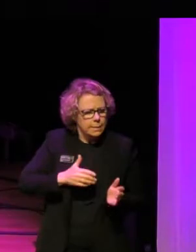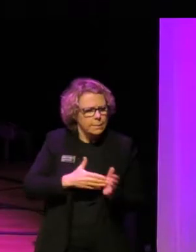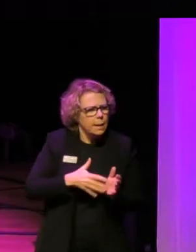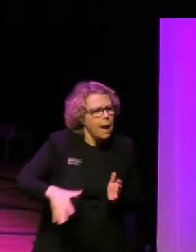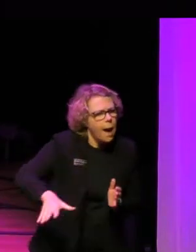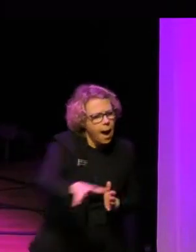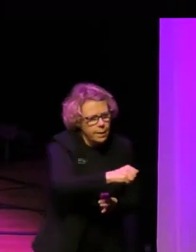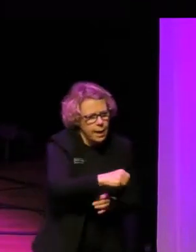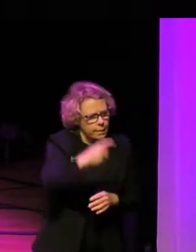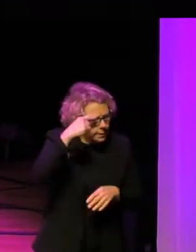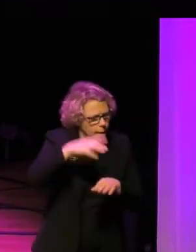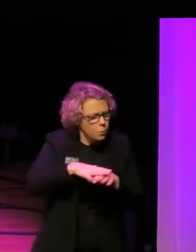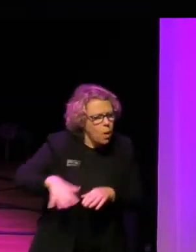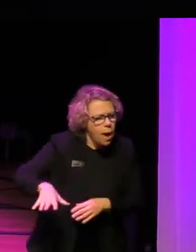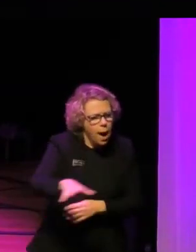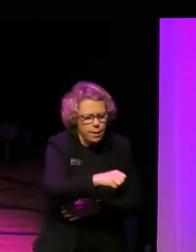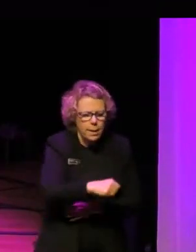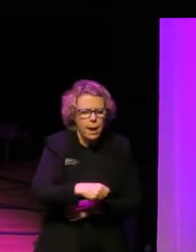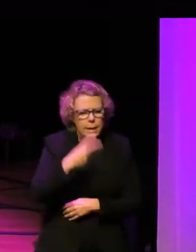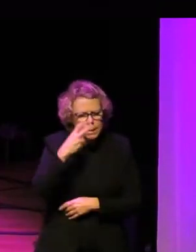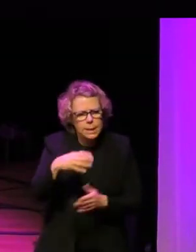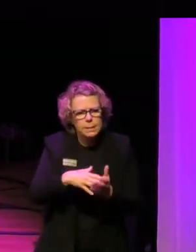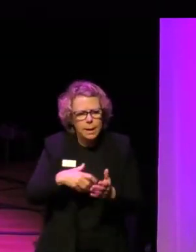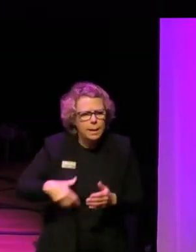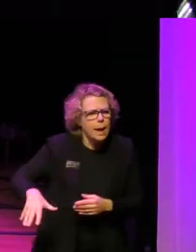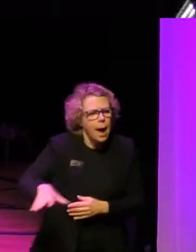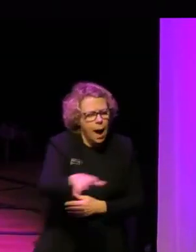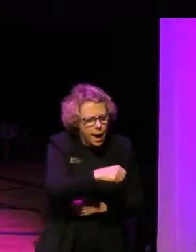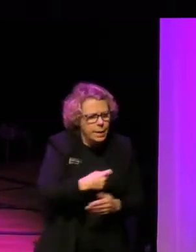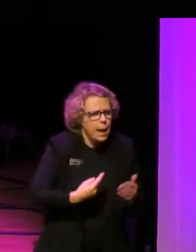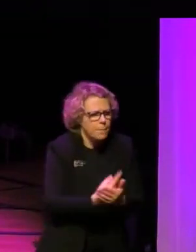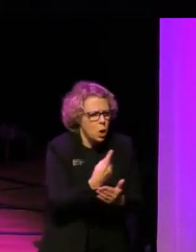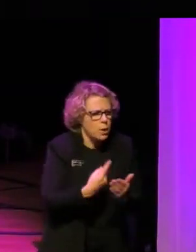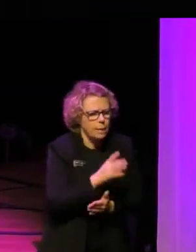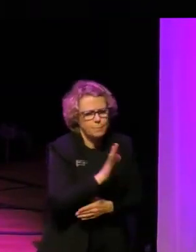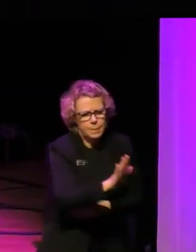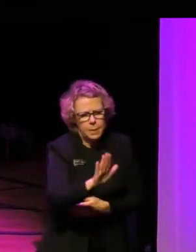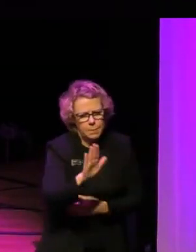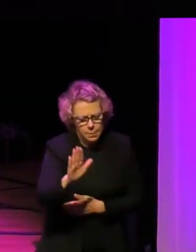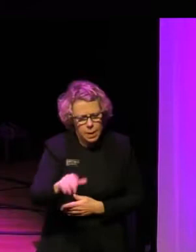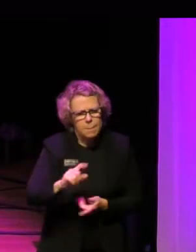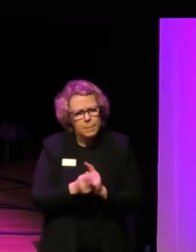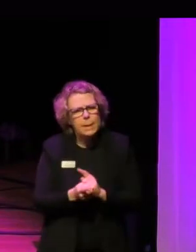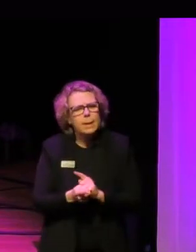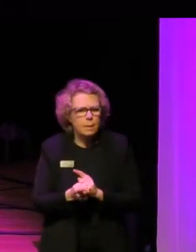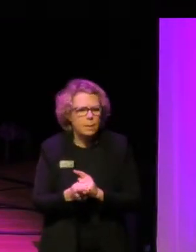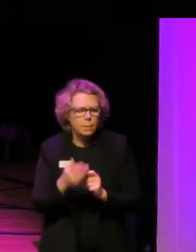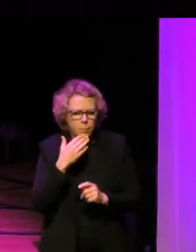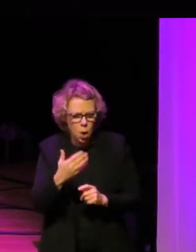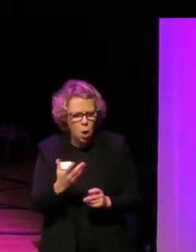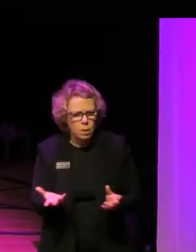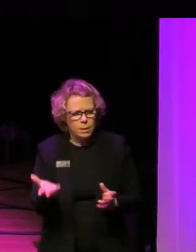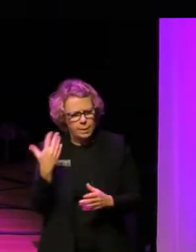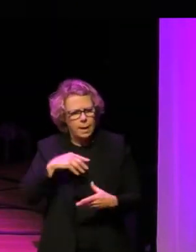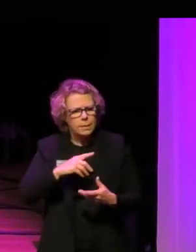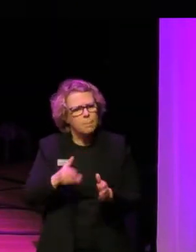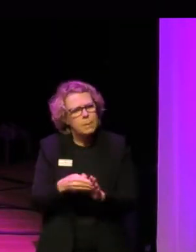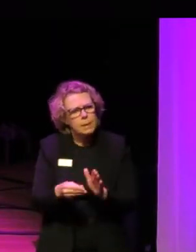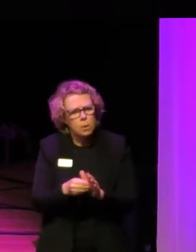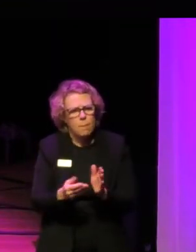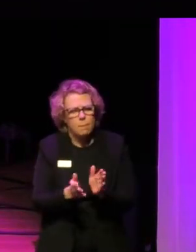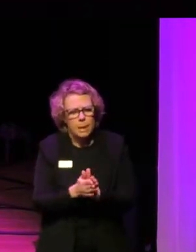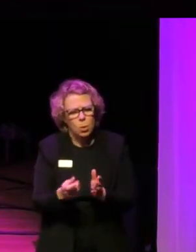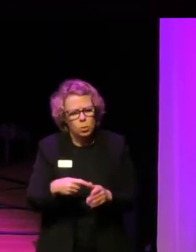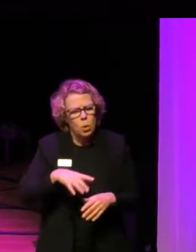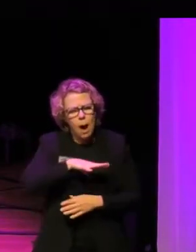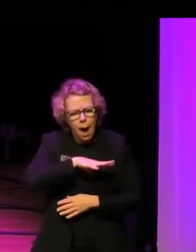let human rights be the dialogue of making sure that everyone's potential is released and everyone's life is improved and